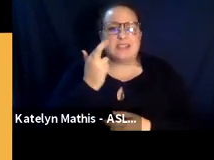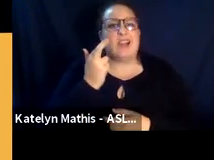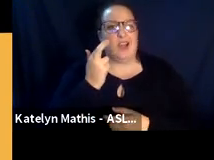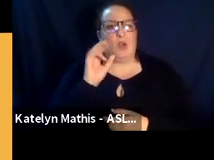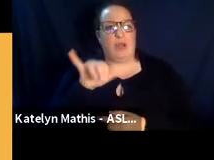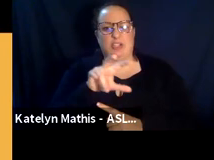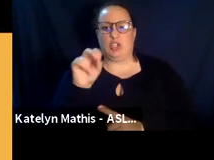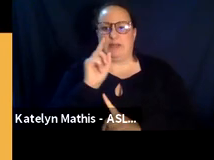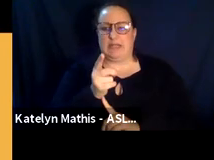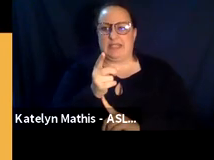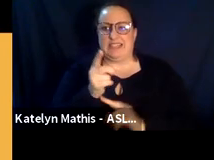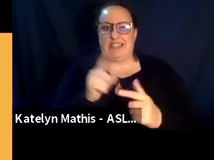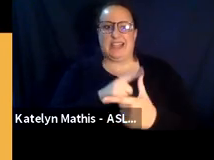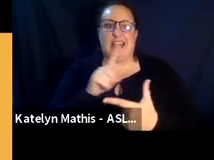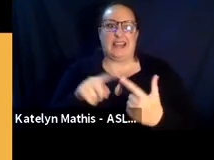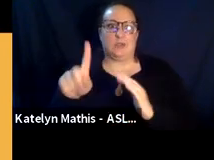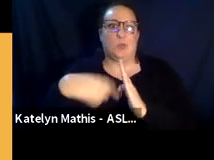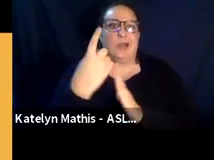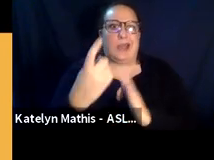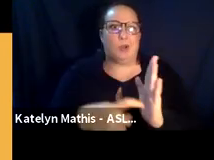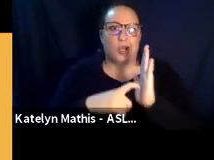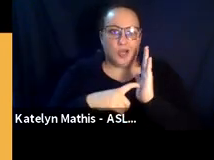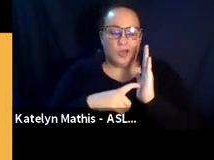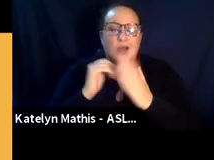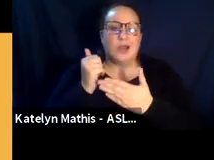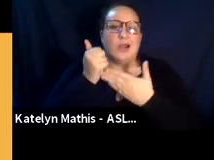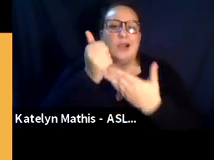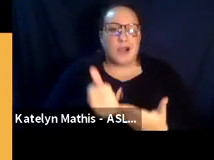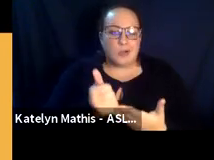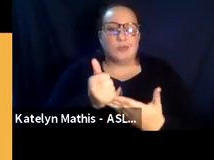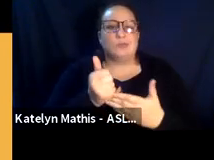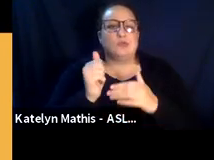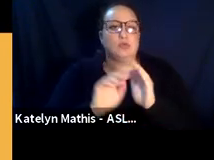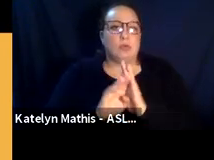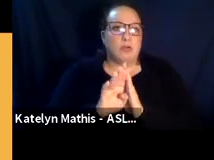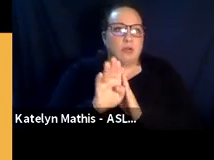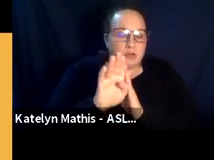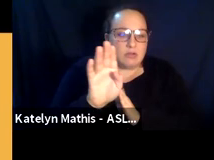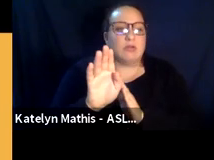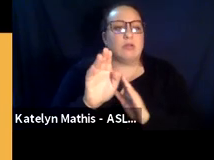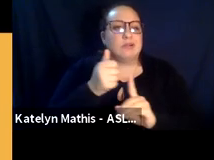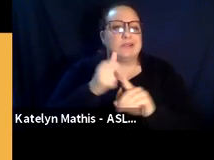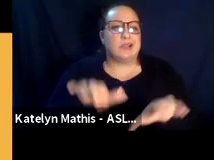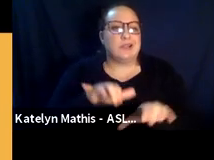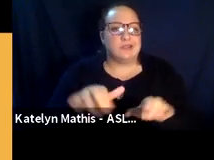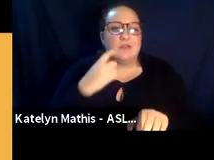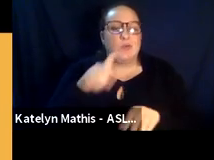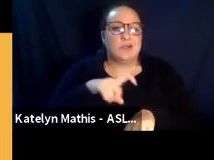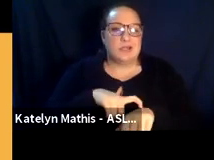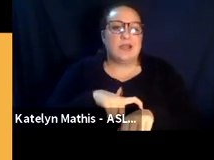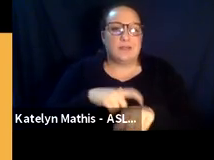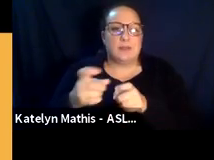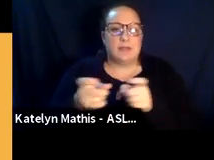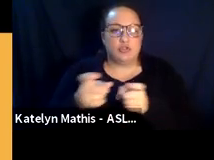30 minutes, and it takes an hour. And this is going to help to build that executive skill of time management. The other thing is